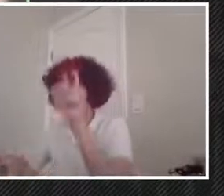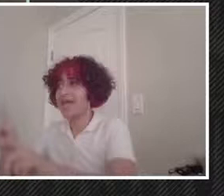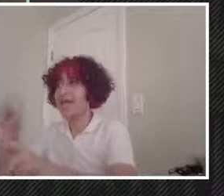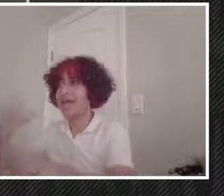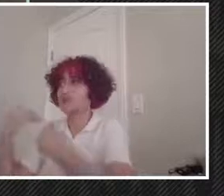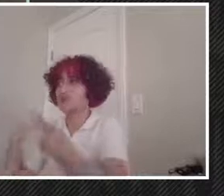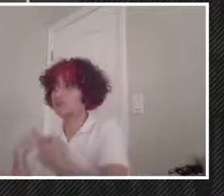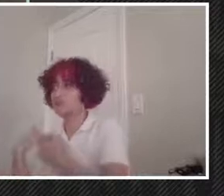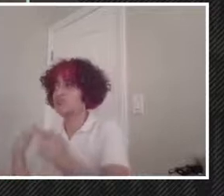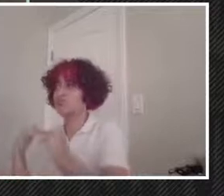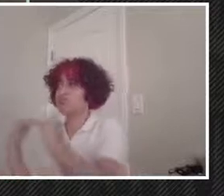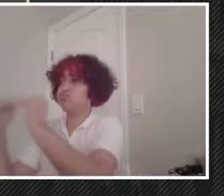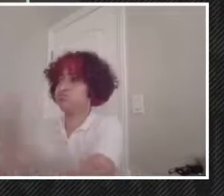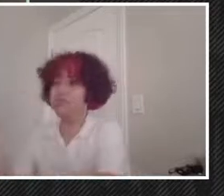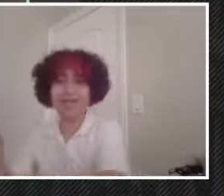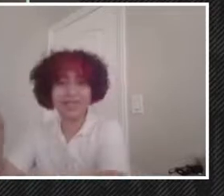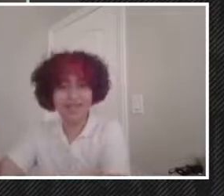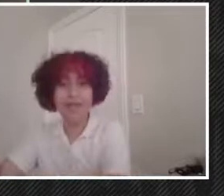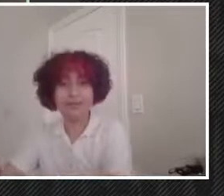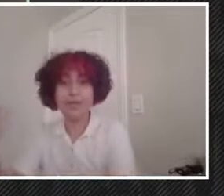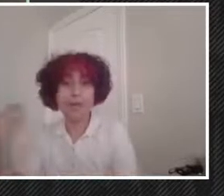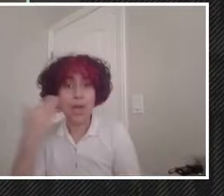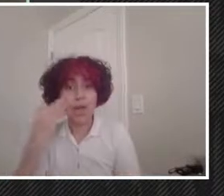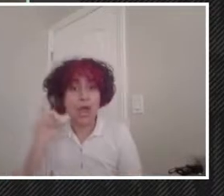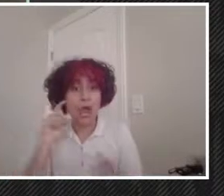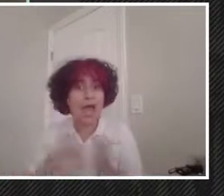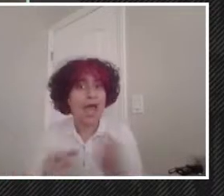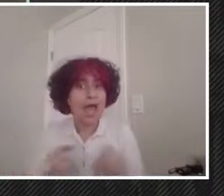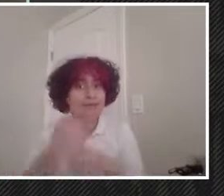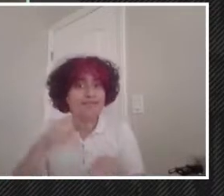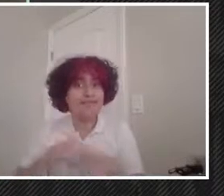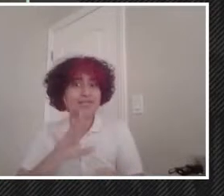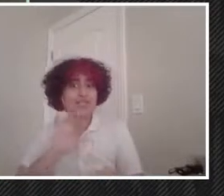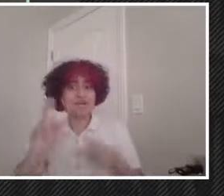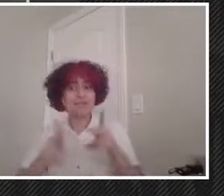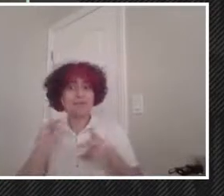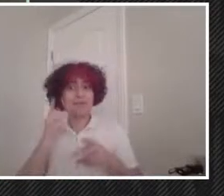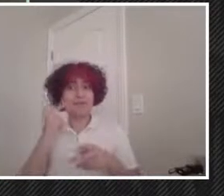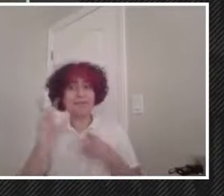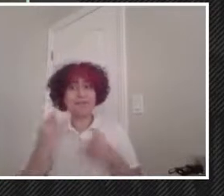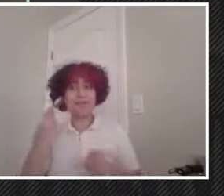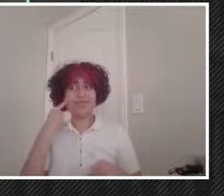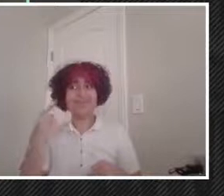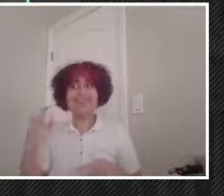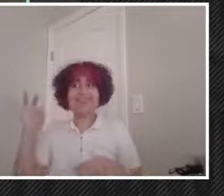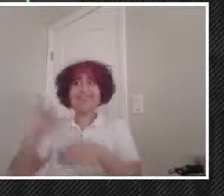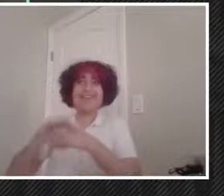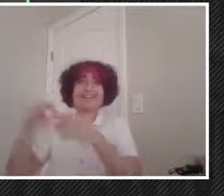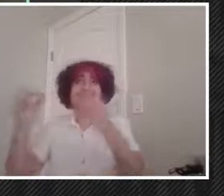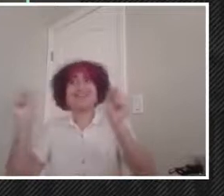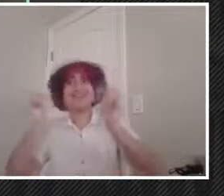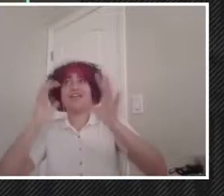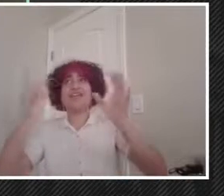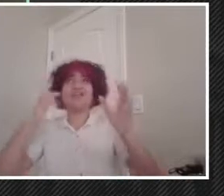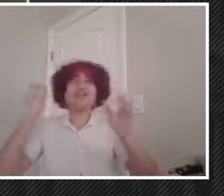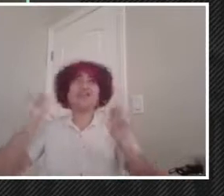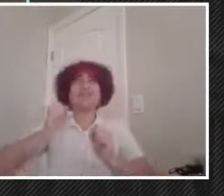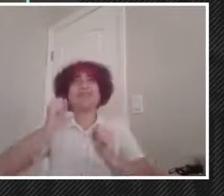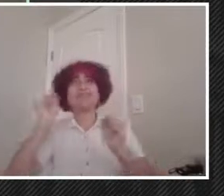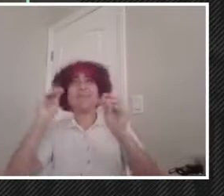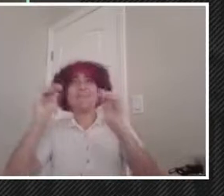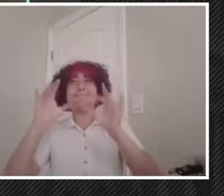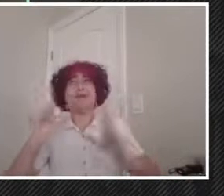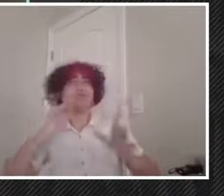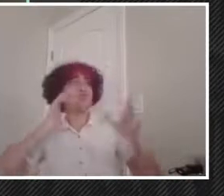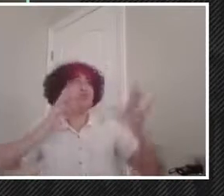I can't tell you how many times that I talk to people, and it's like people think the elected officials are like these mythical, magical creatures that